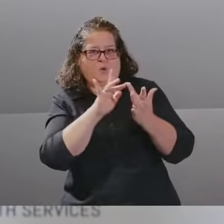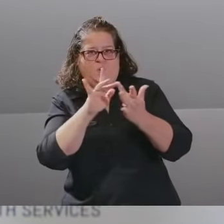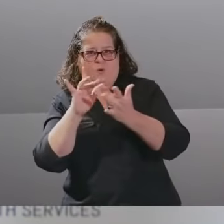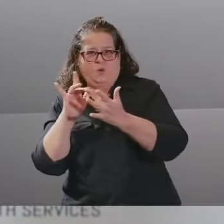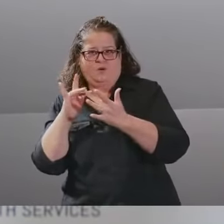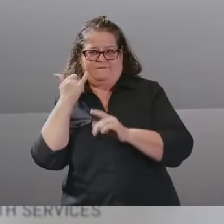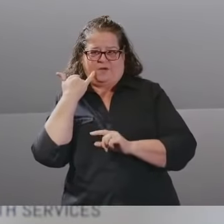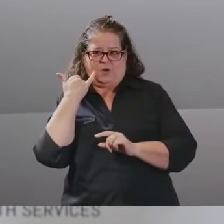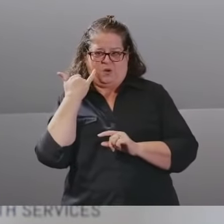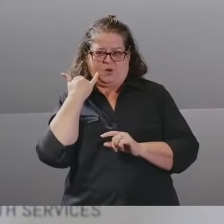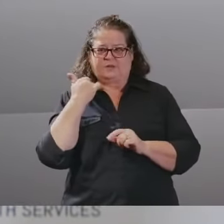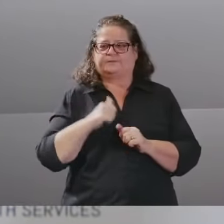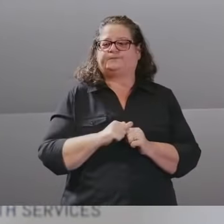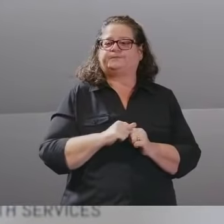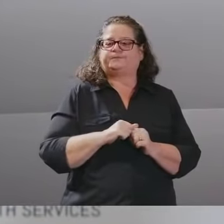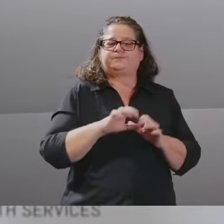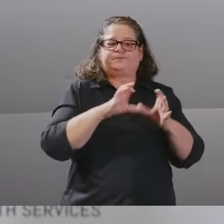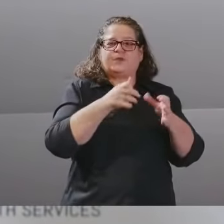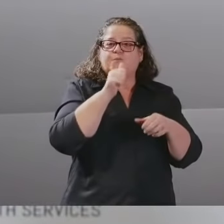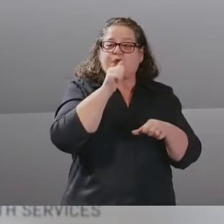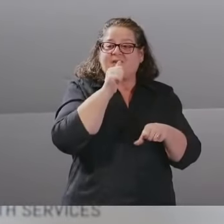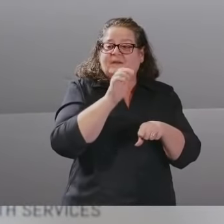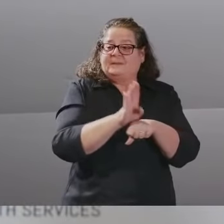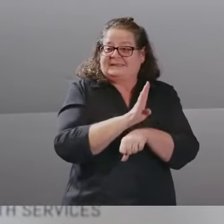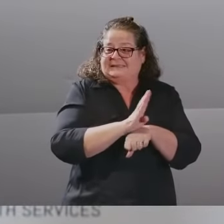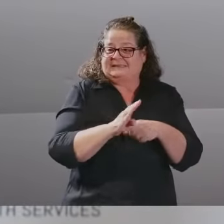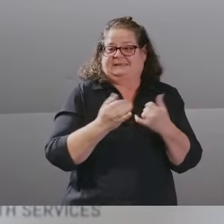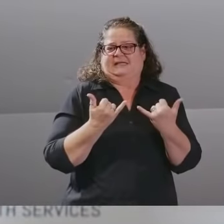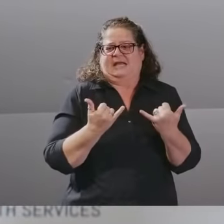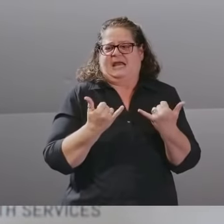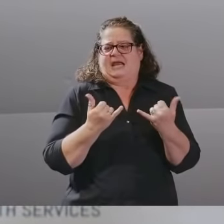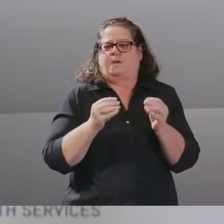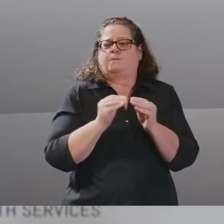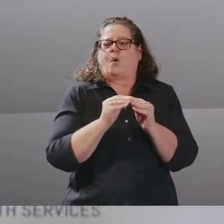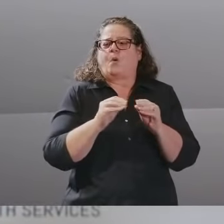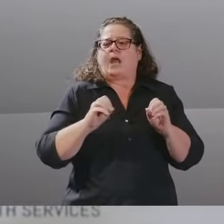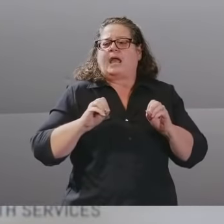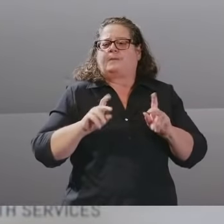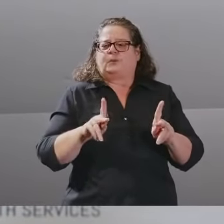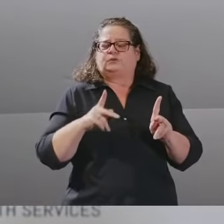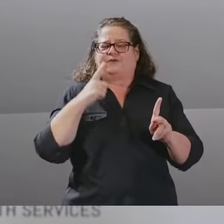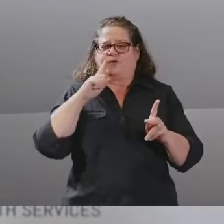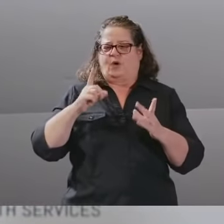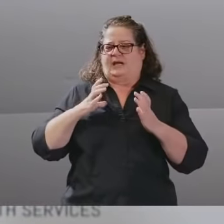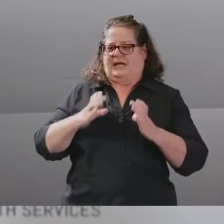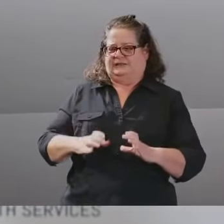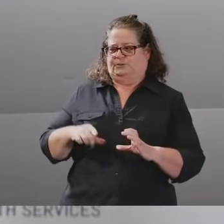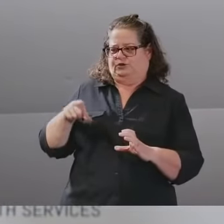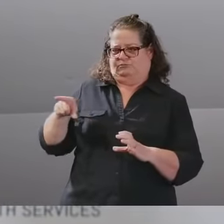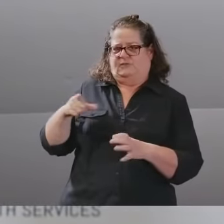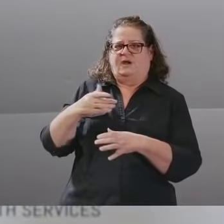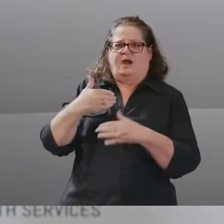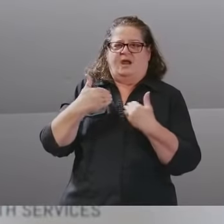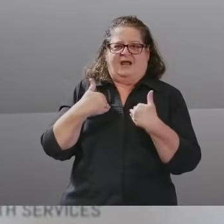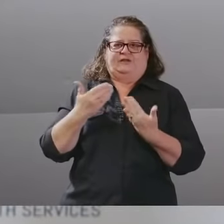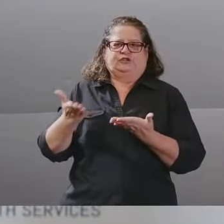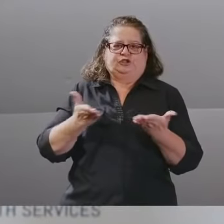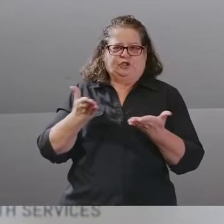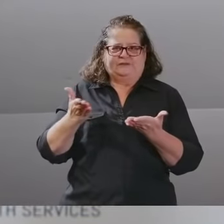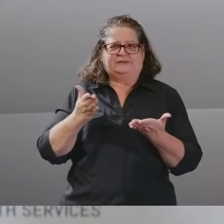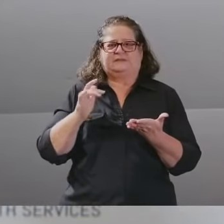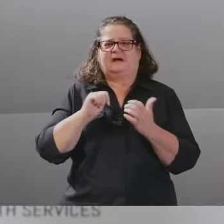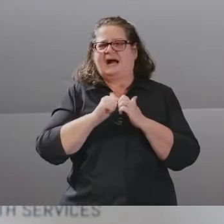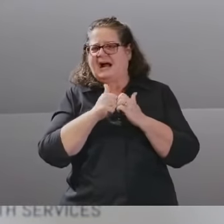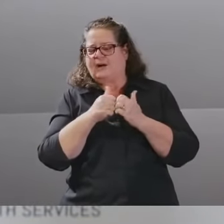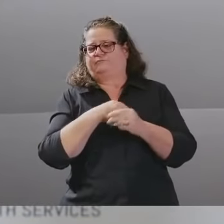private sector companies also are leading to more opportunities for Arizonans to receive more services